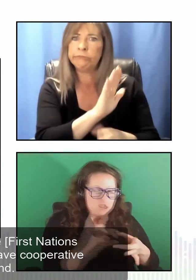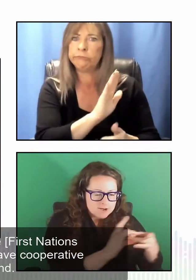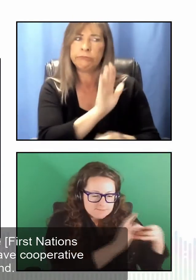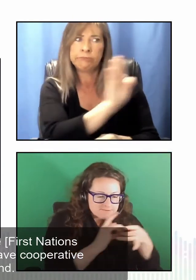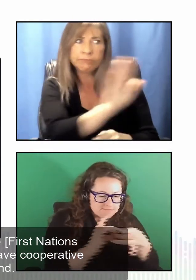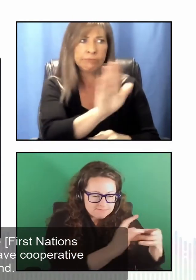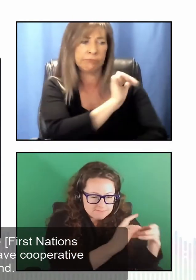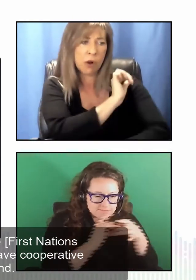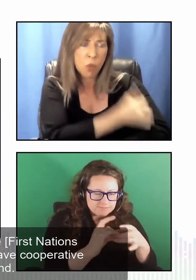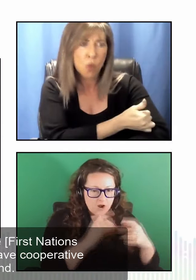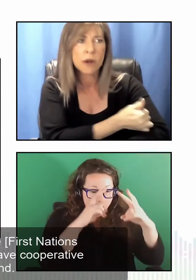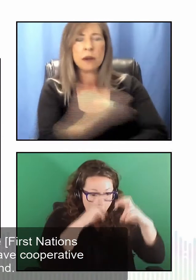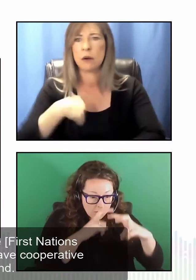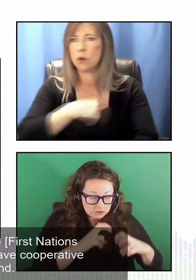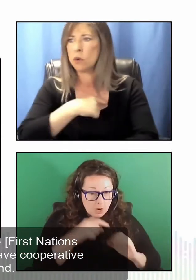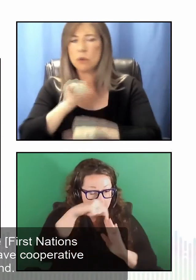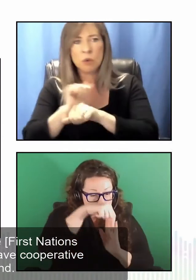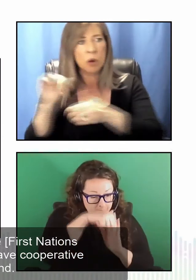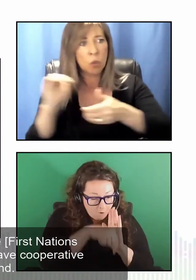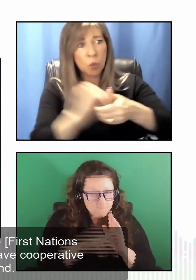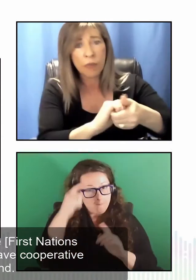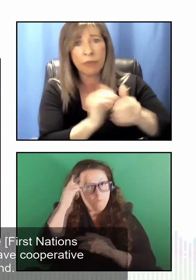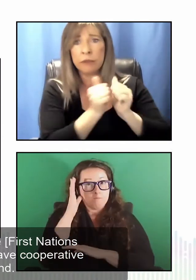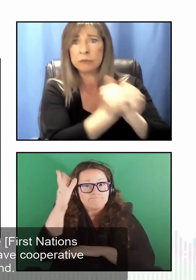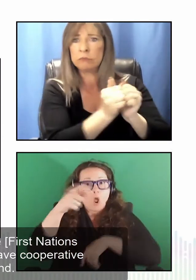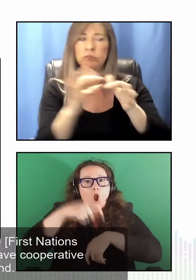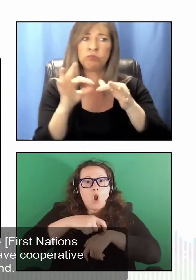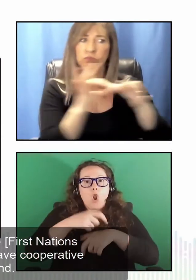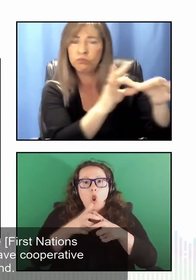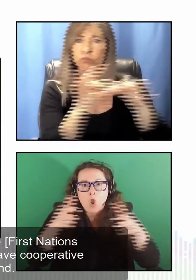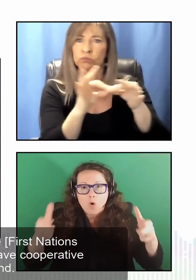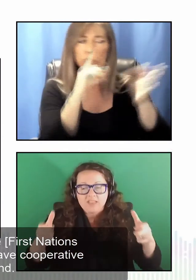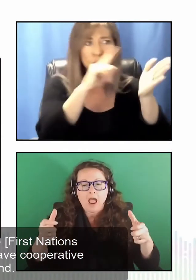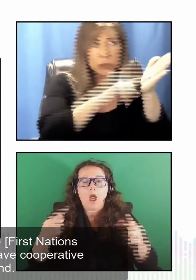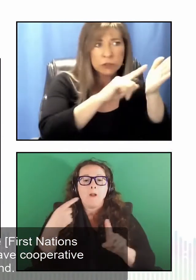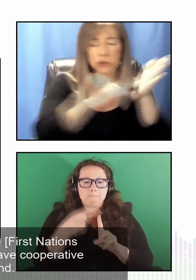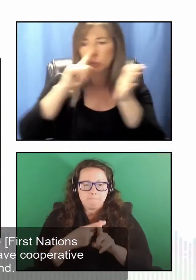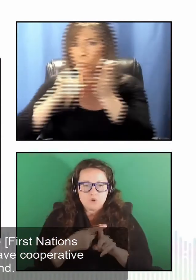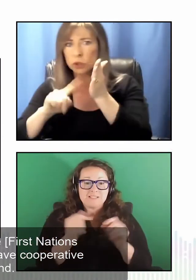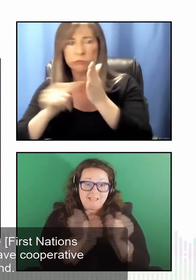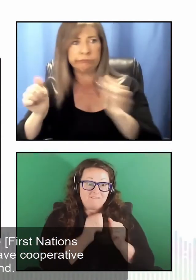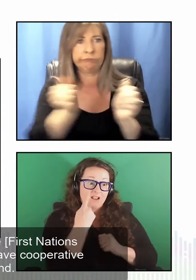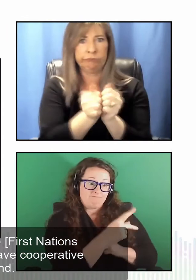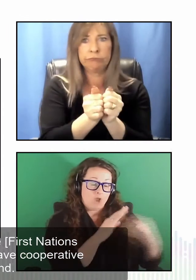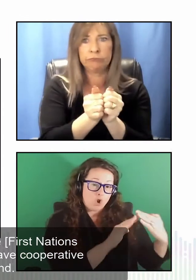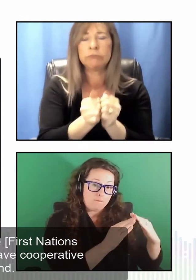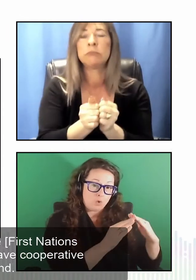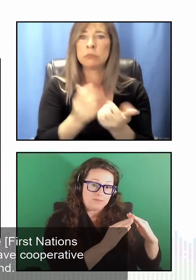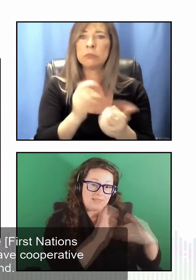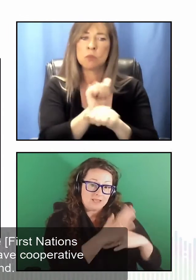we have to help them and to have cooperative research projects and work with